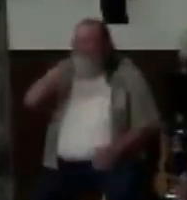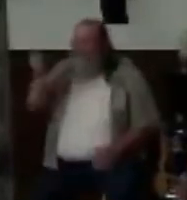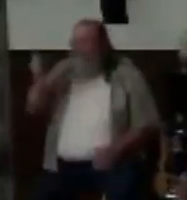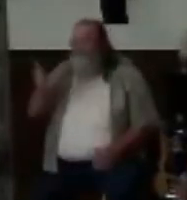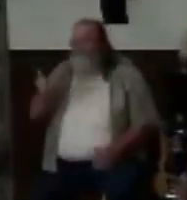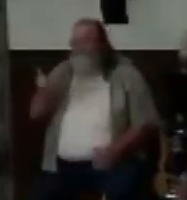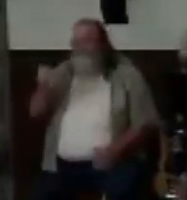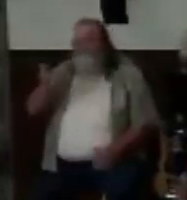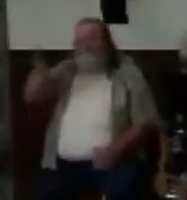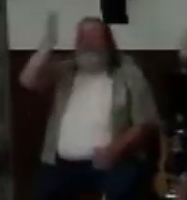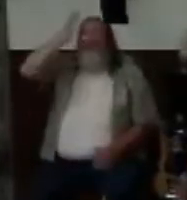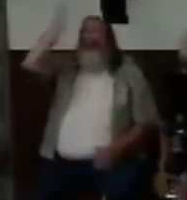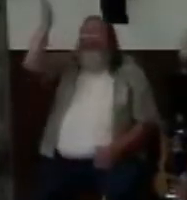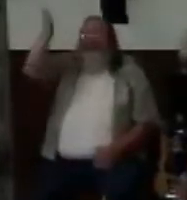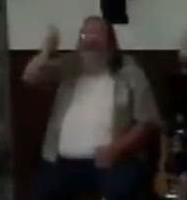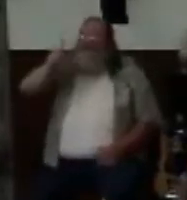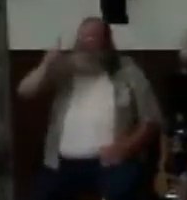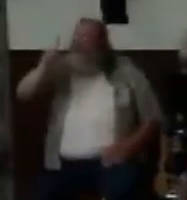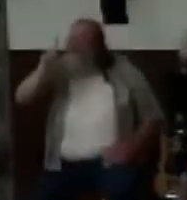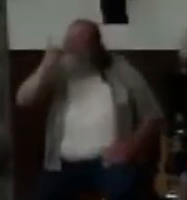us.